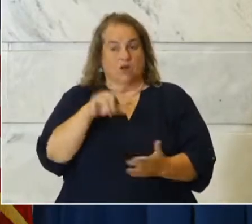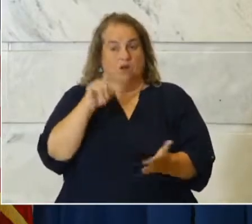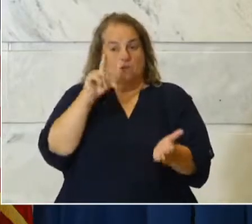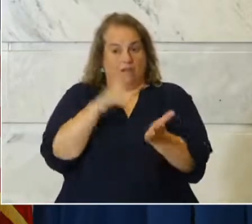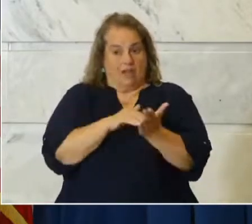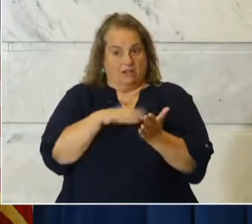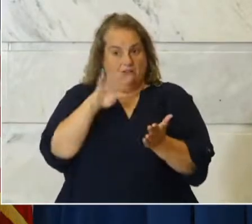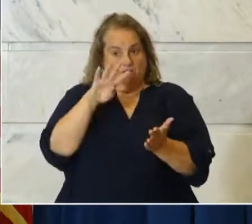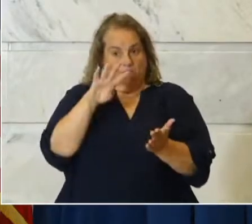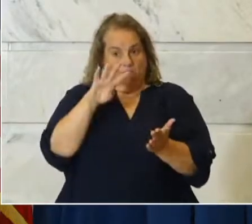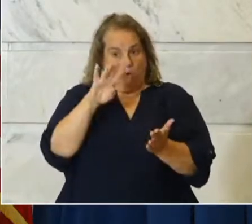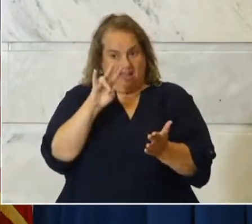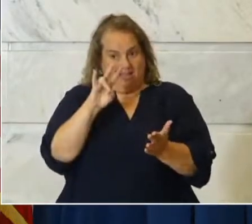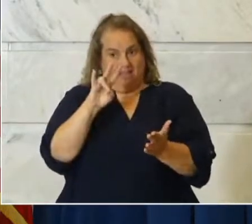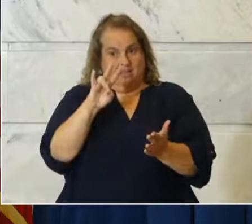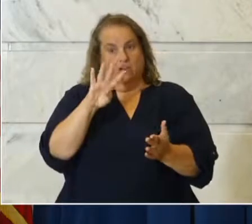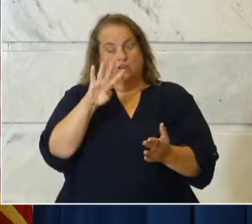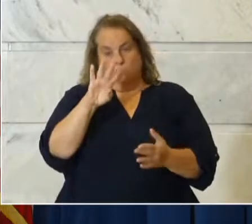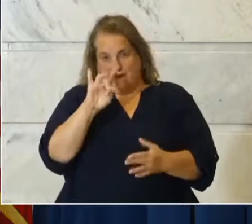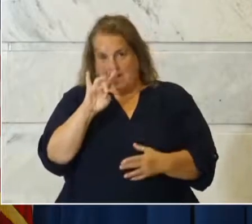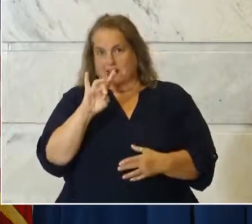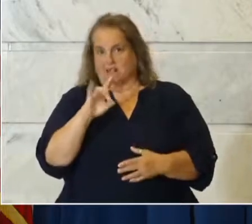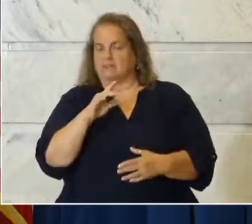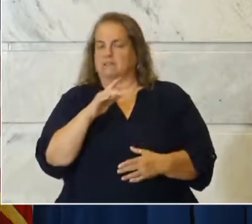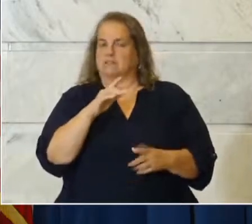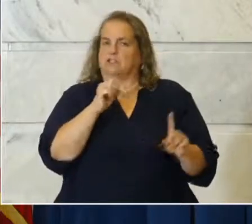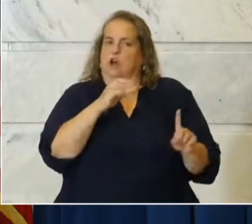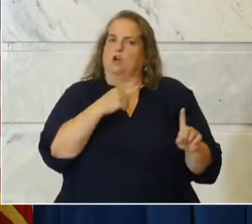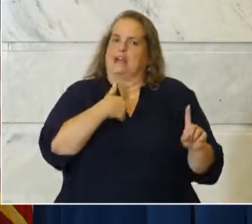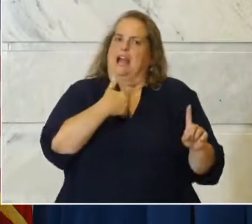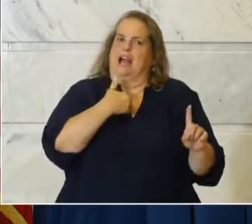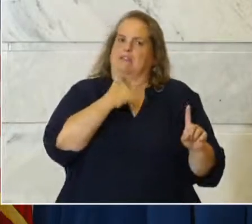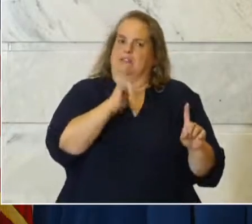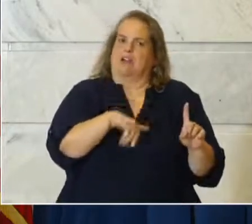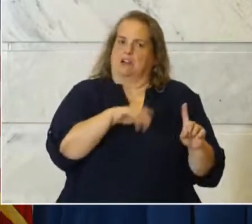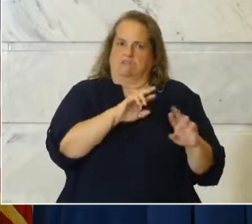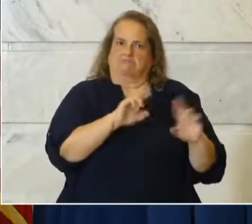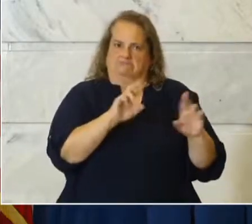about 25.9% are occupied. Those are